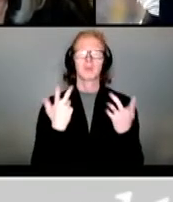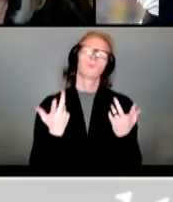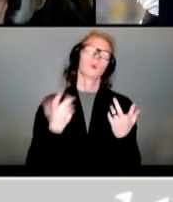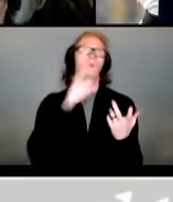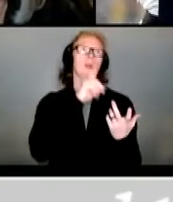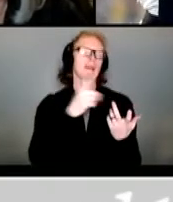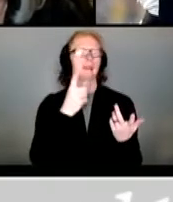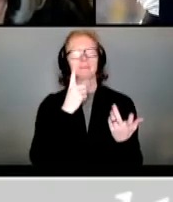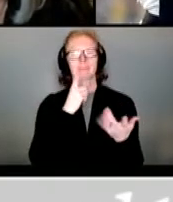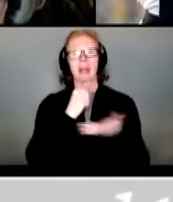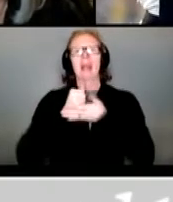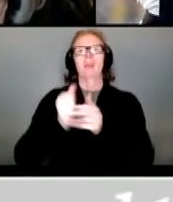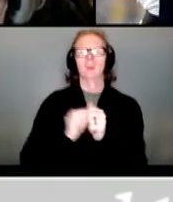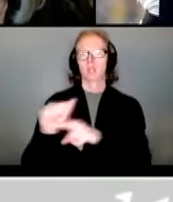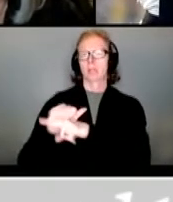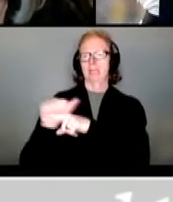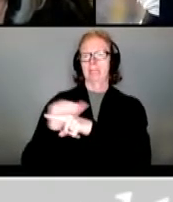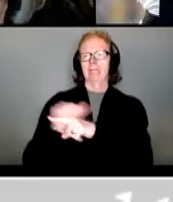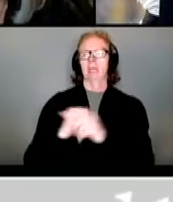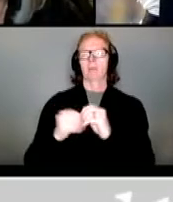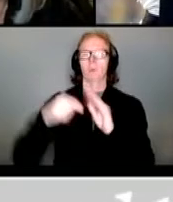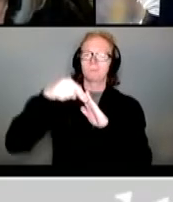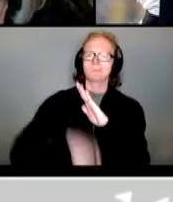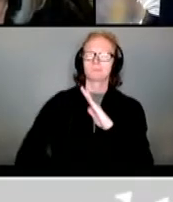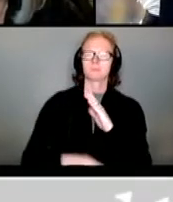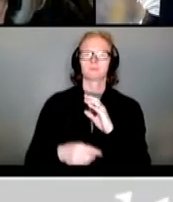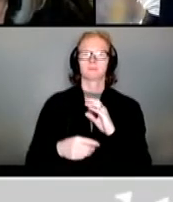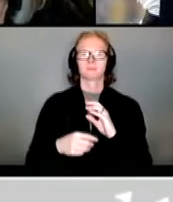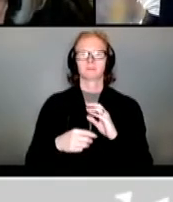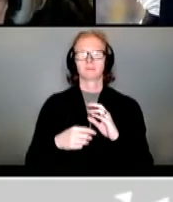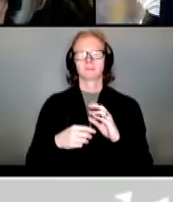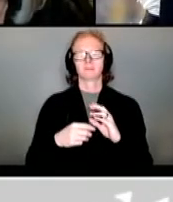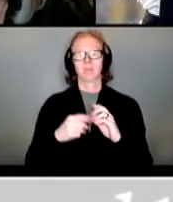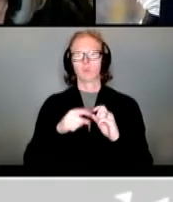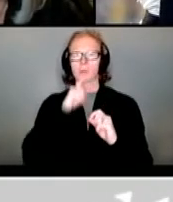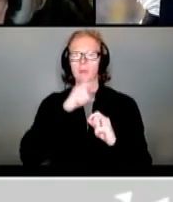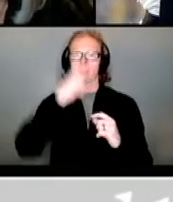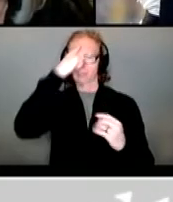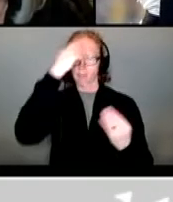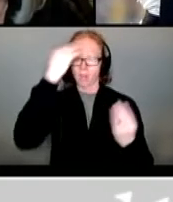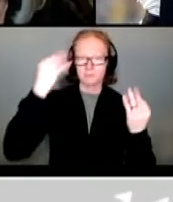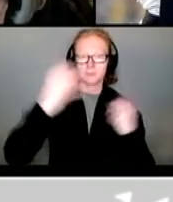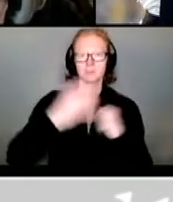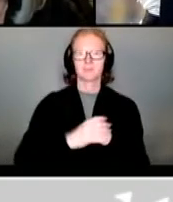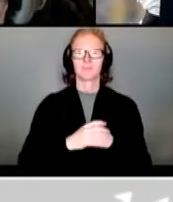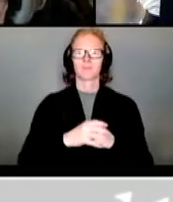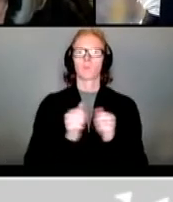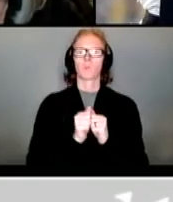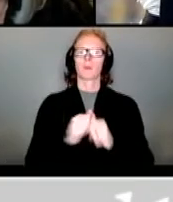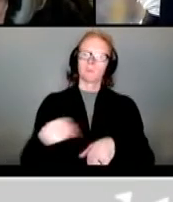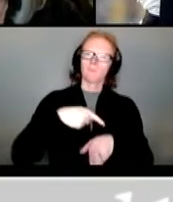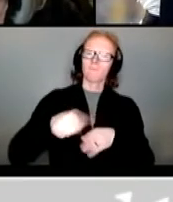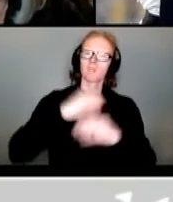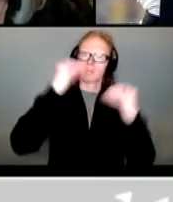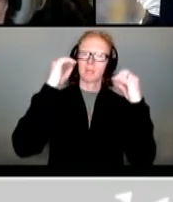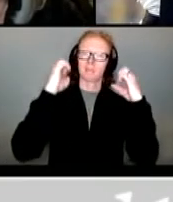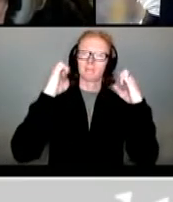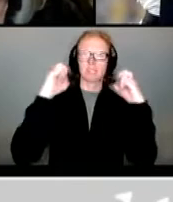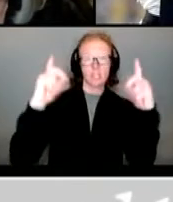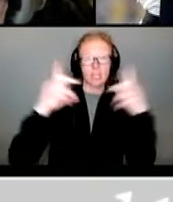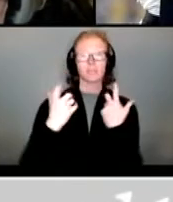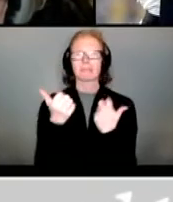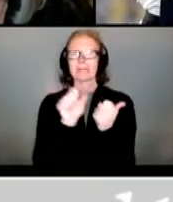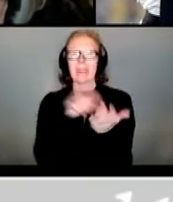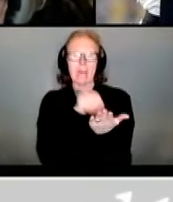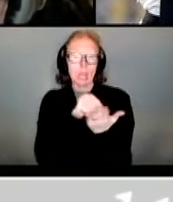hopefully oversee our training in a more consistent, thoughtful manner that's bringing professional education and learning concepts